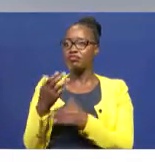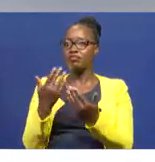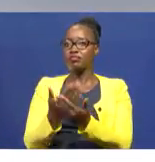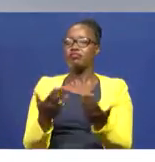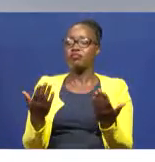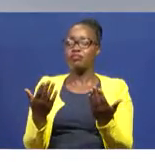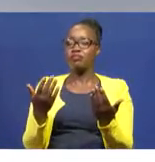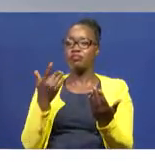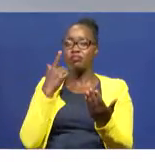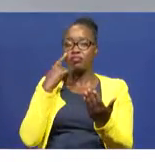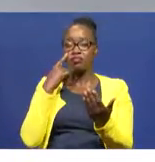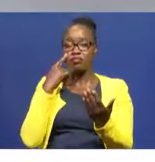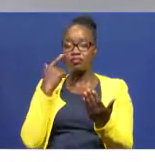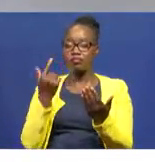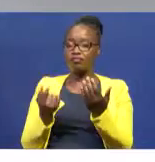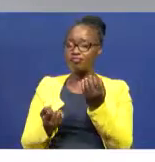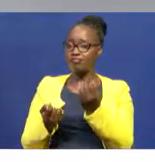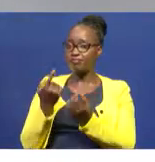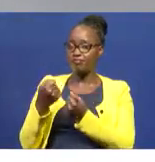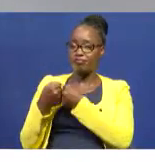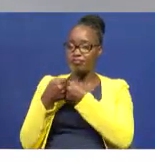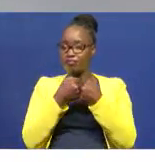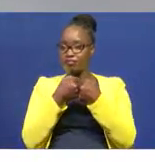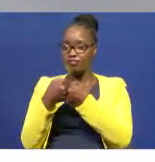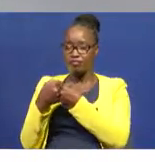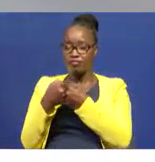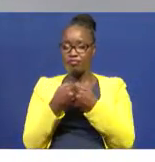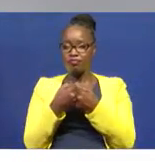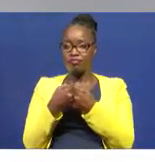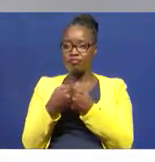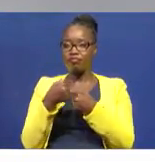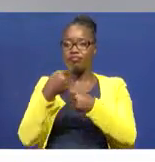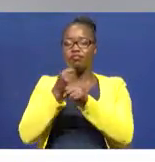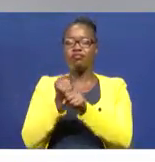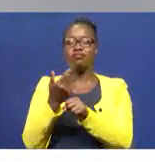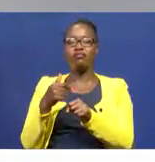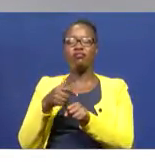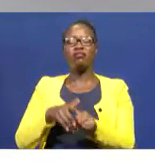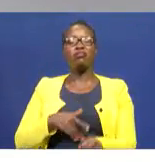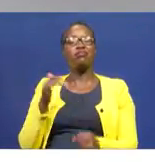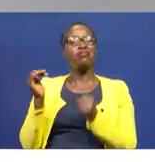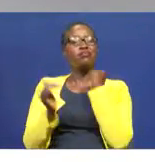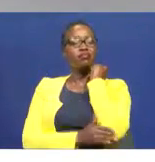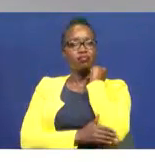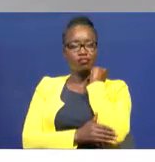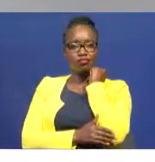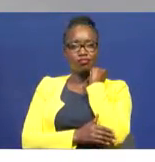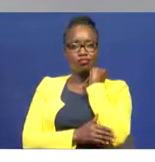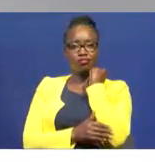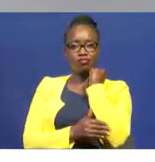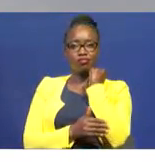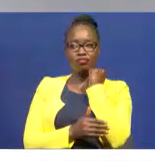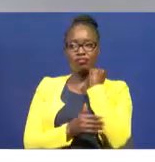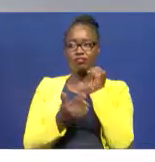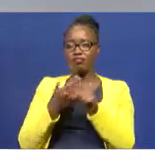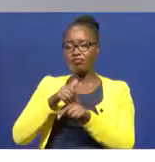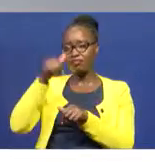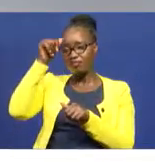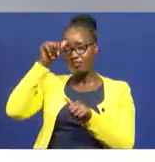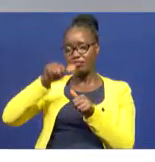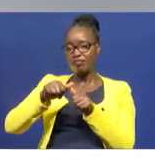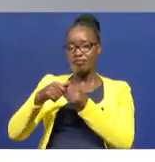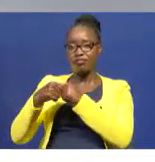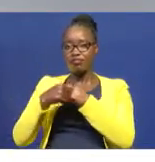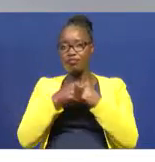that you see as raising up as challenges can make us feel bad, but remembering that